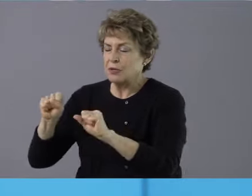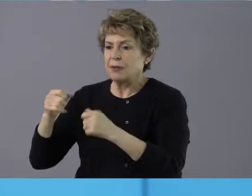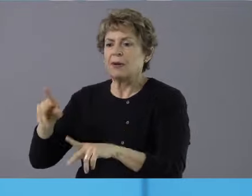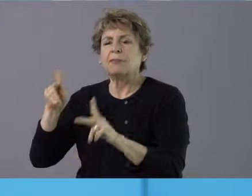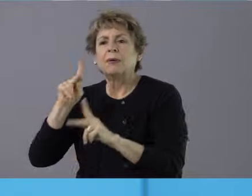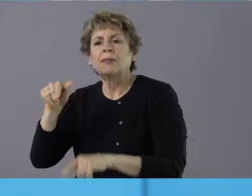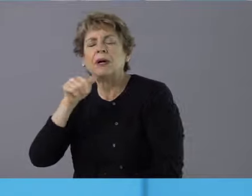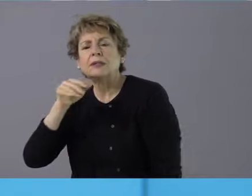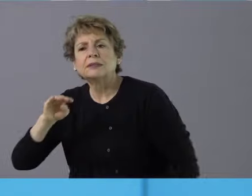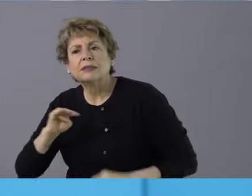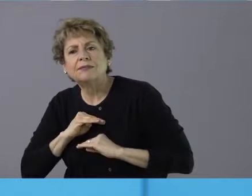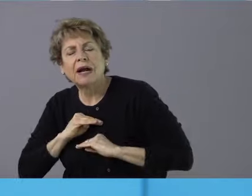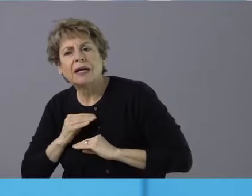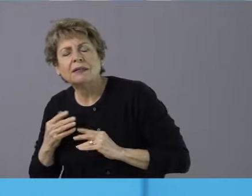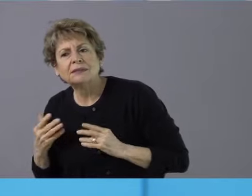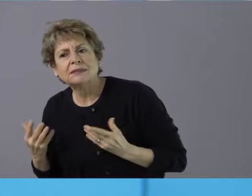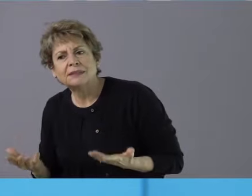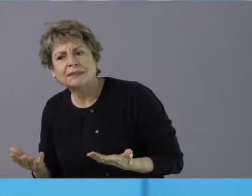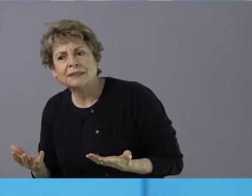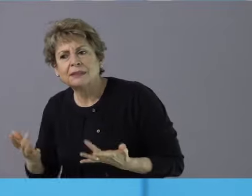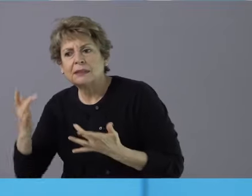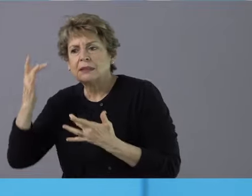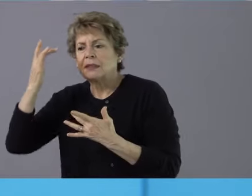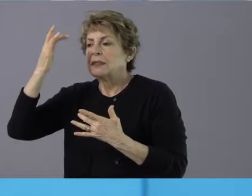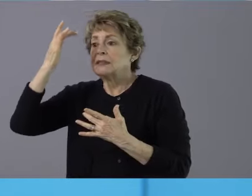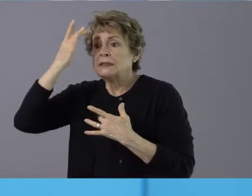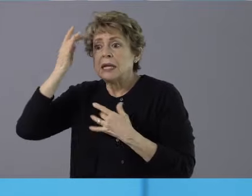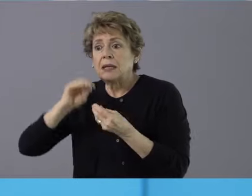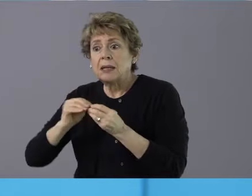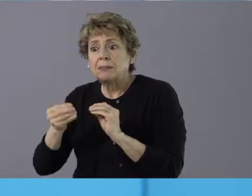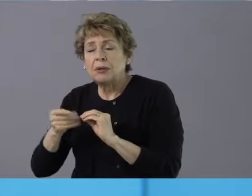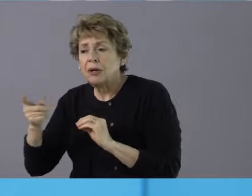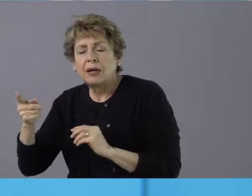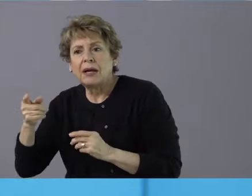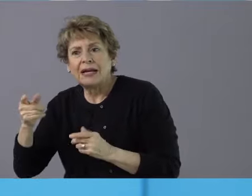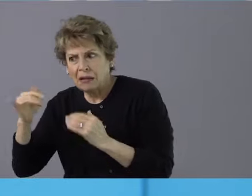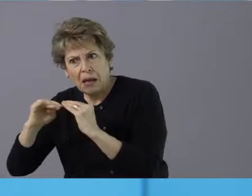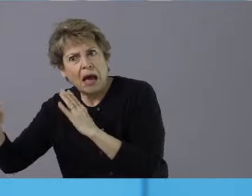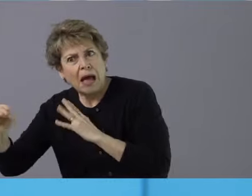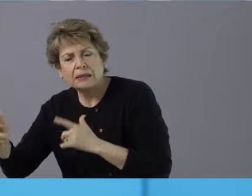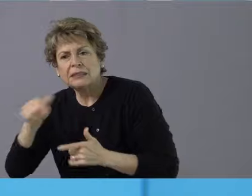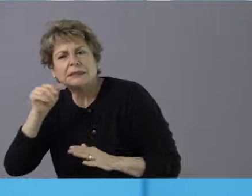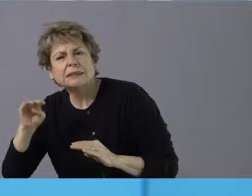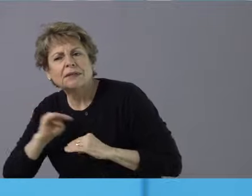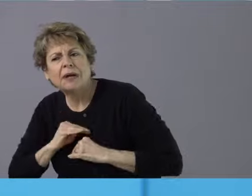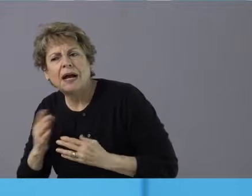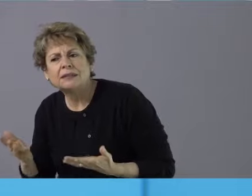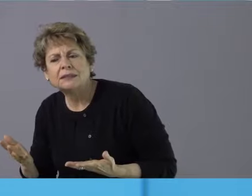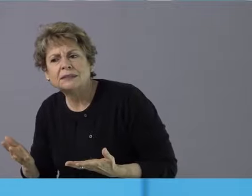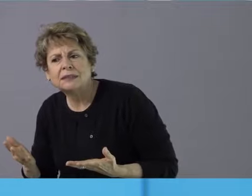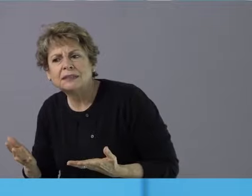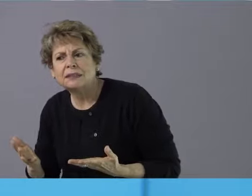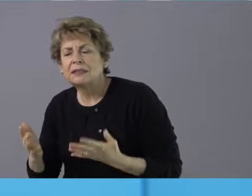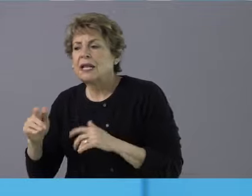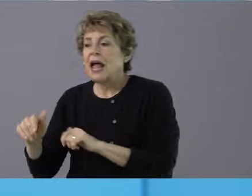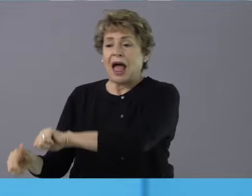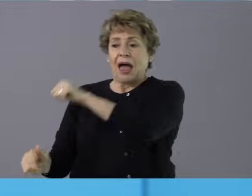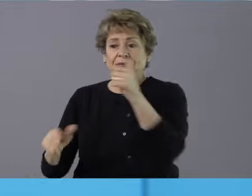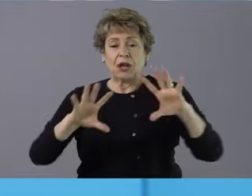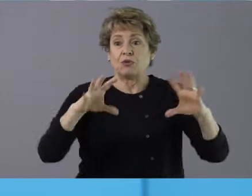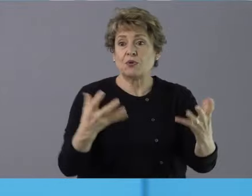cases. The other very loud lobby is the government's not going to tell